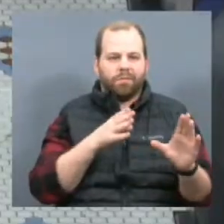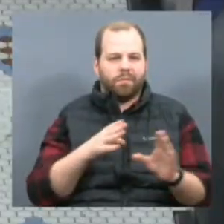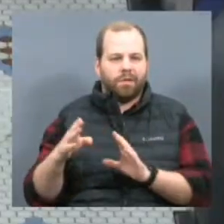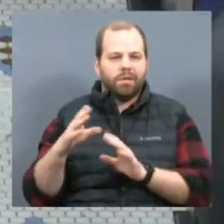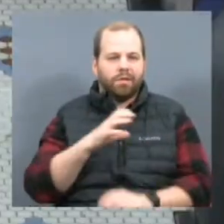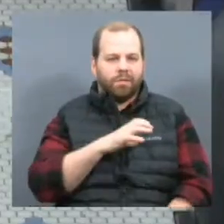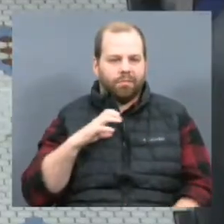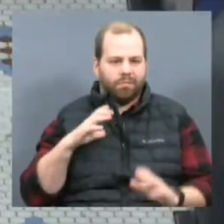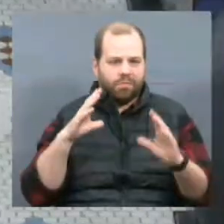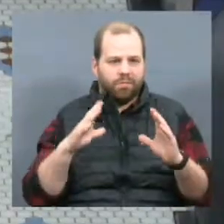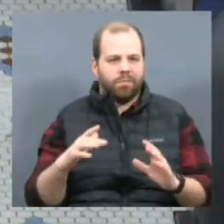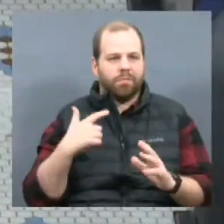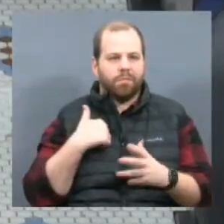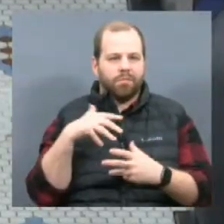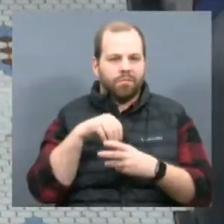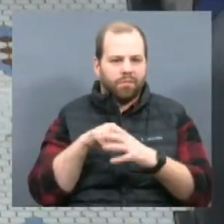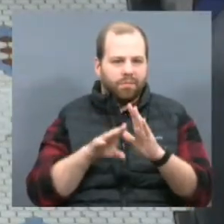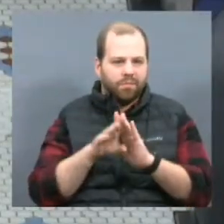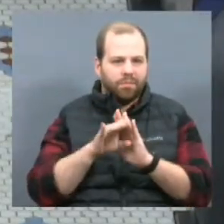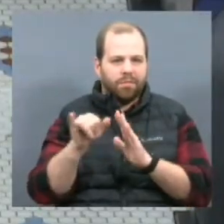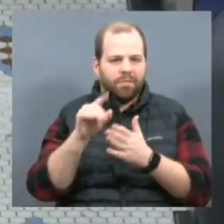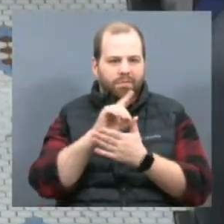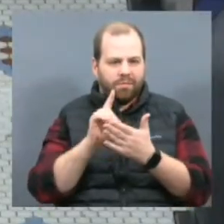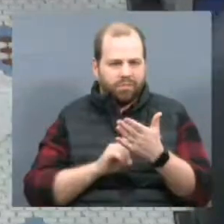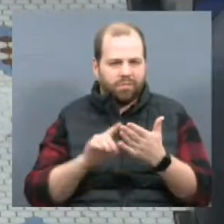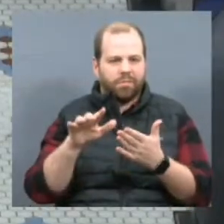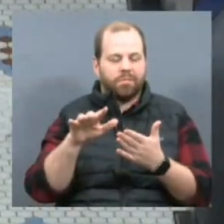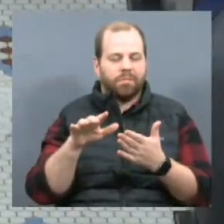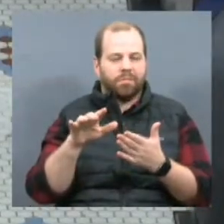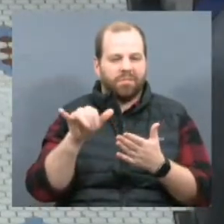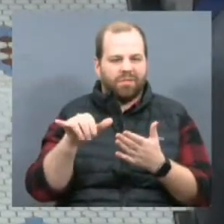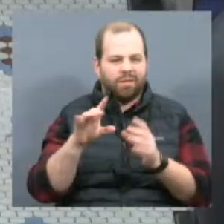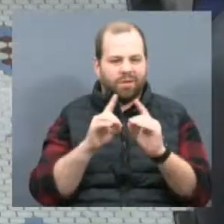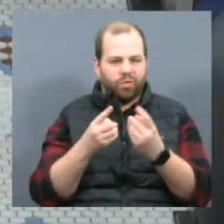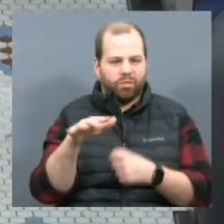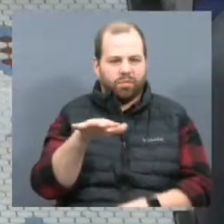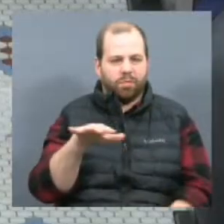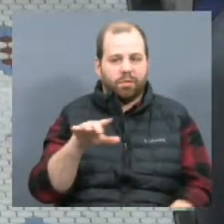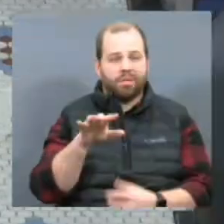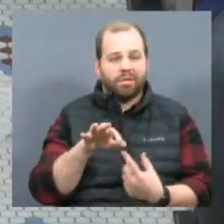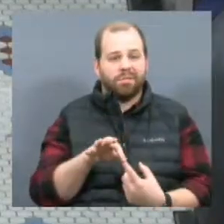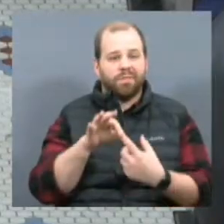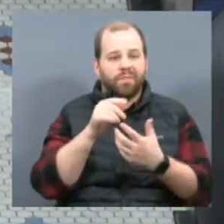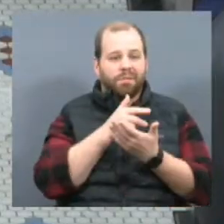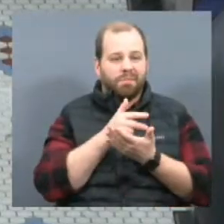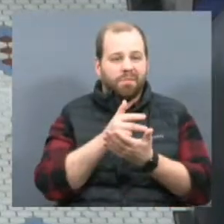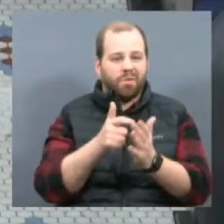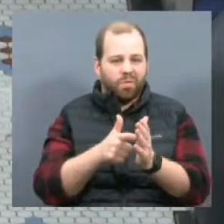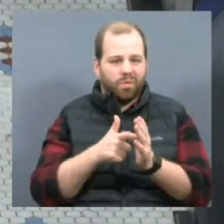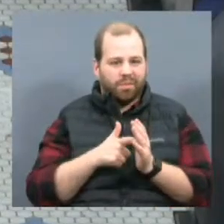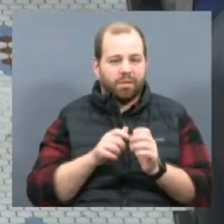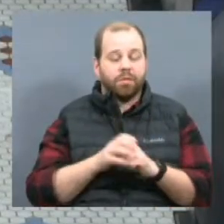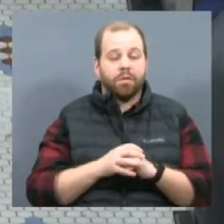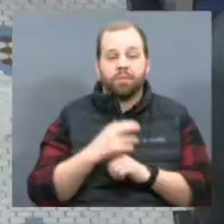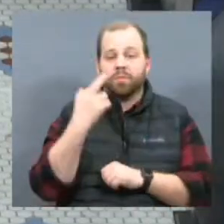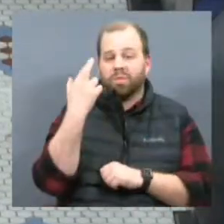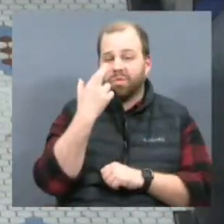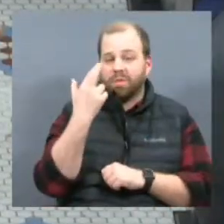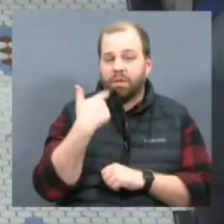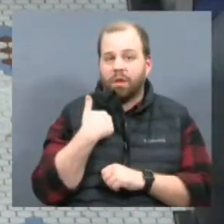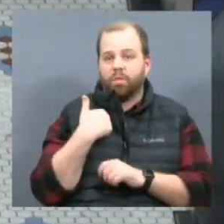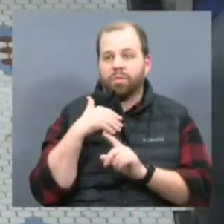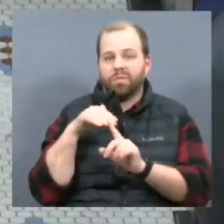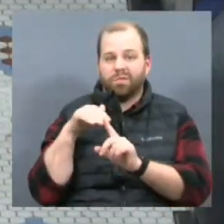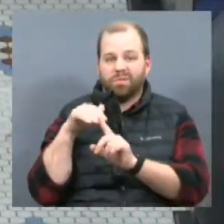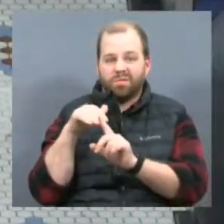played a role in the development of the design overlay district, particularly the parking requirement. And the reason I just wanted to